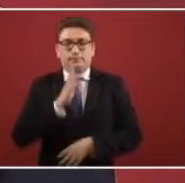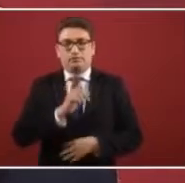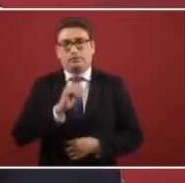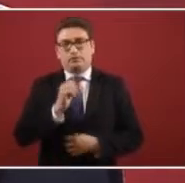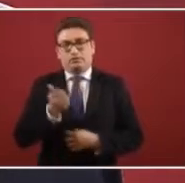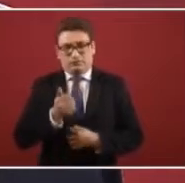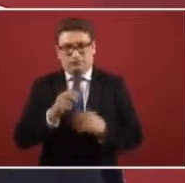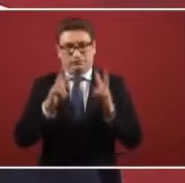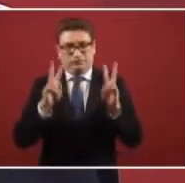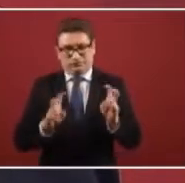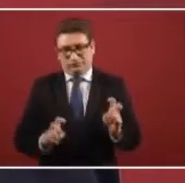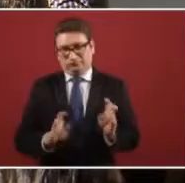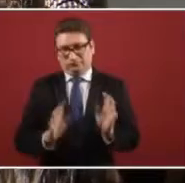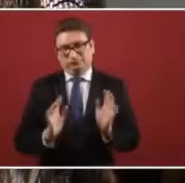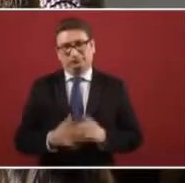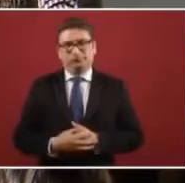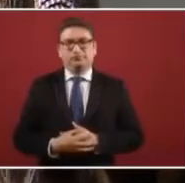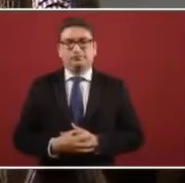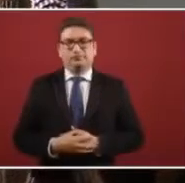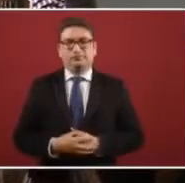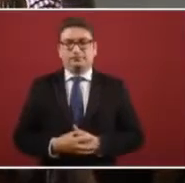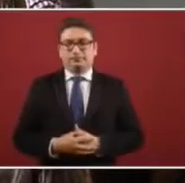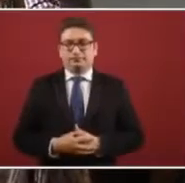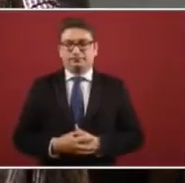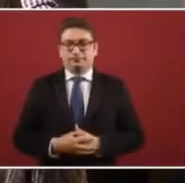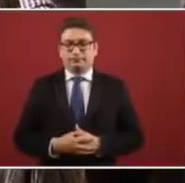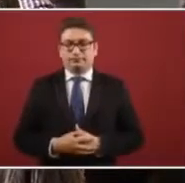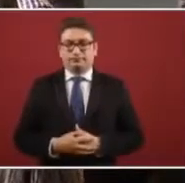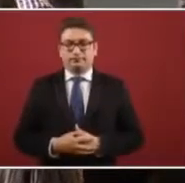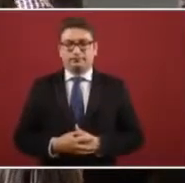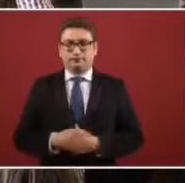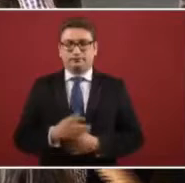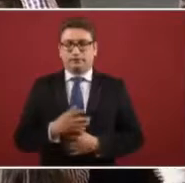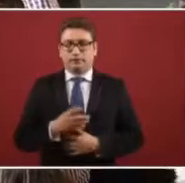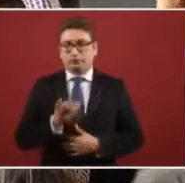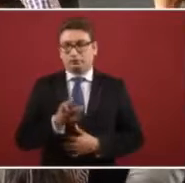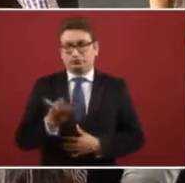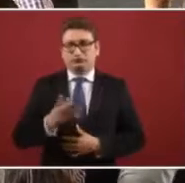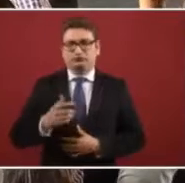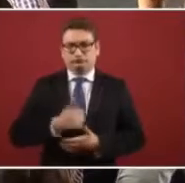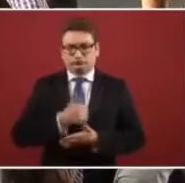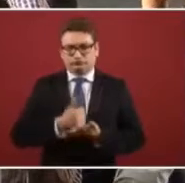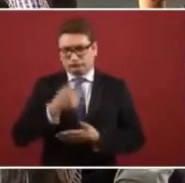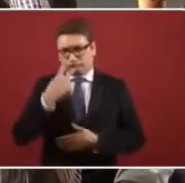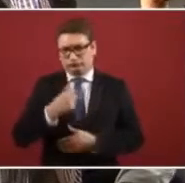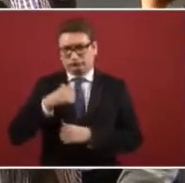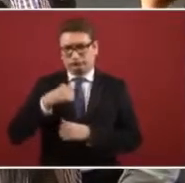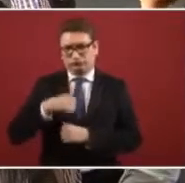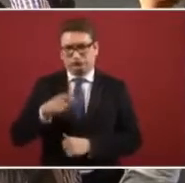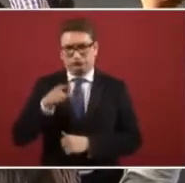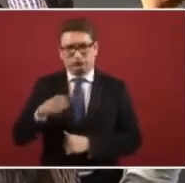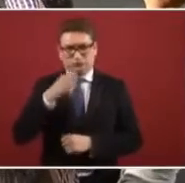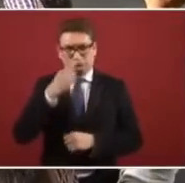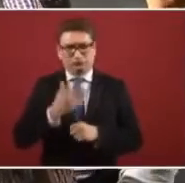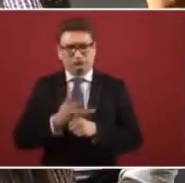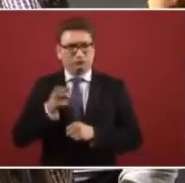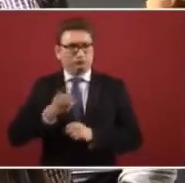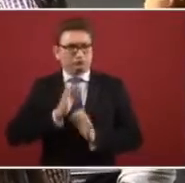So let's talk about other things and let the authorities of the city do